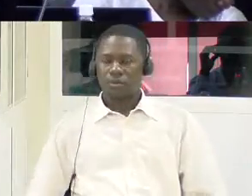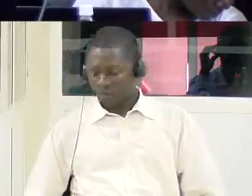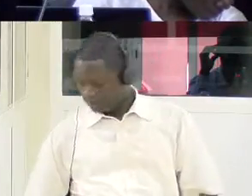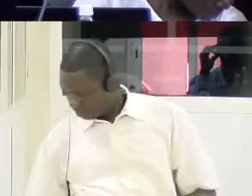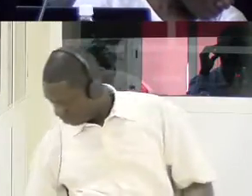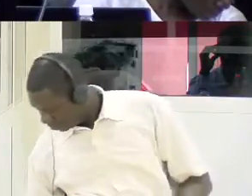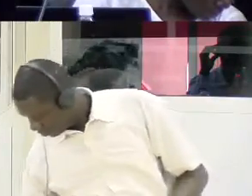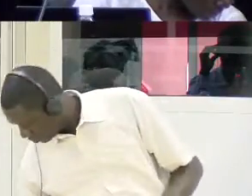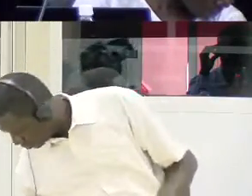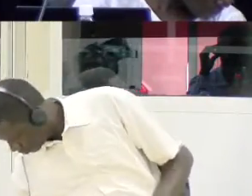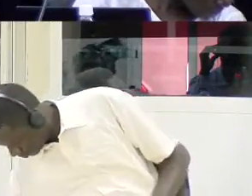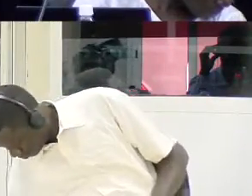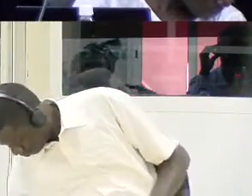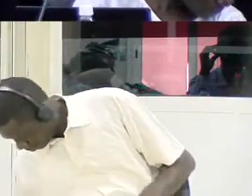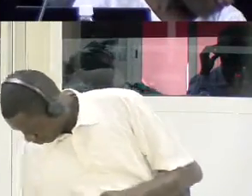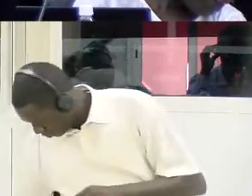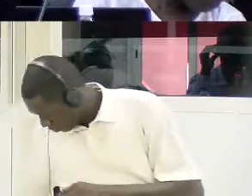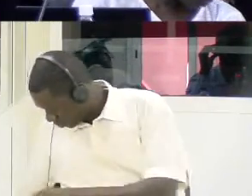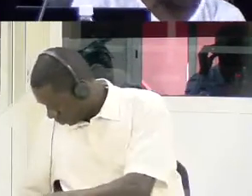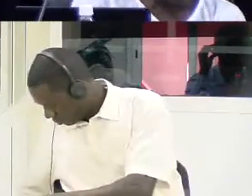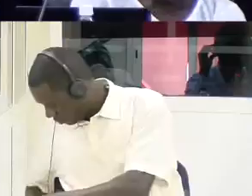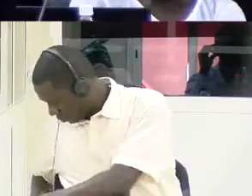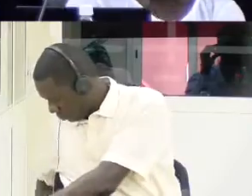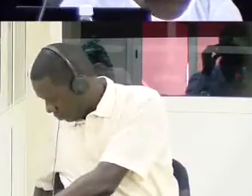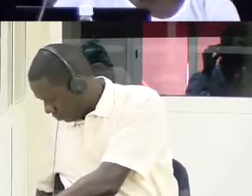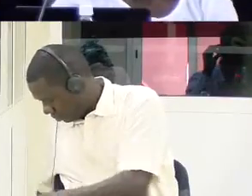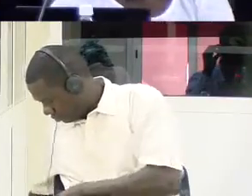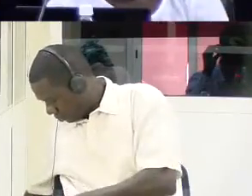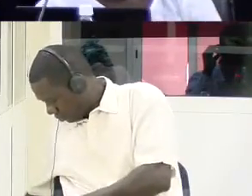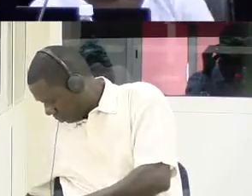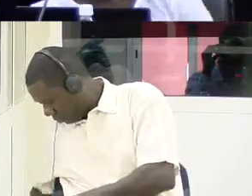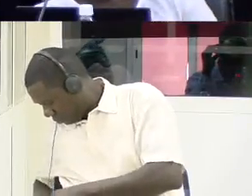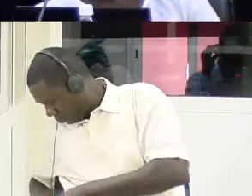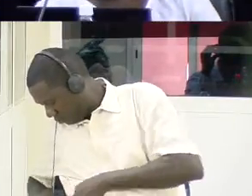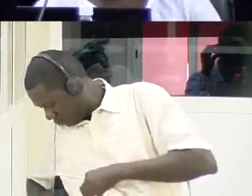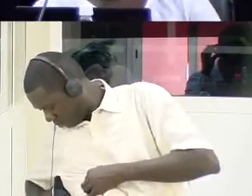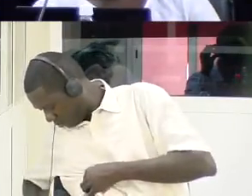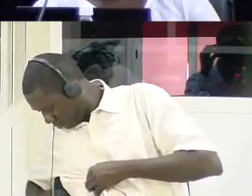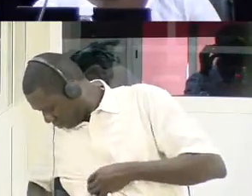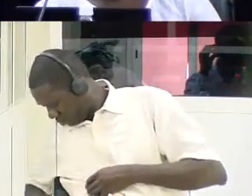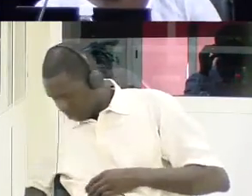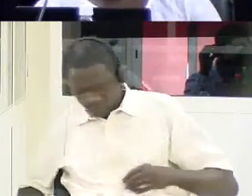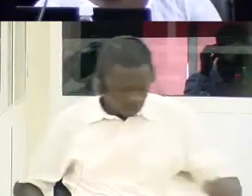Thank you, Mr. Chairman. Please proceed with your testimony, Captain Ba.